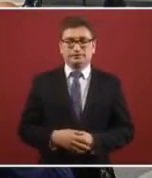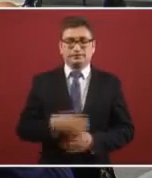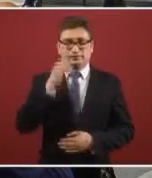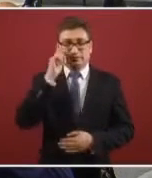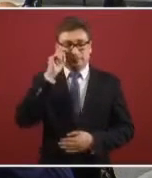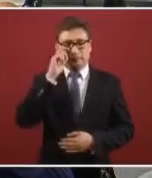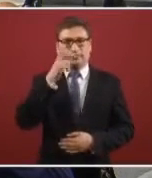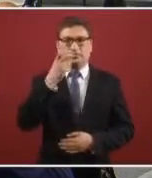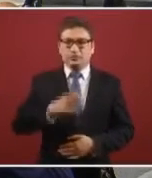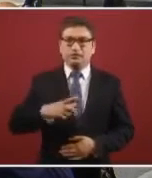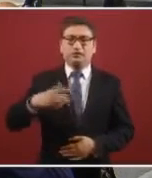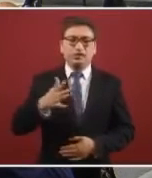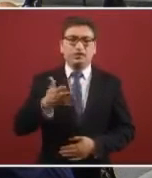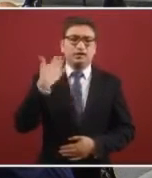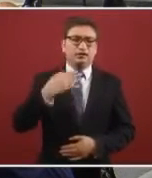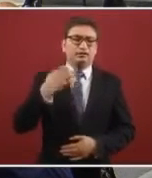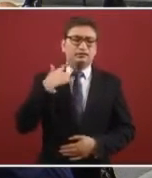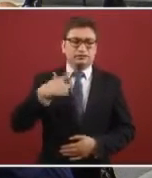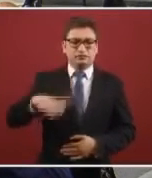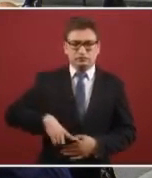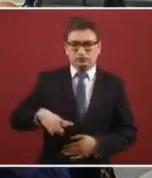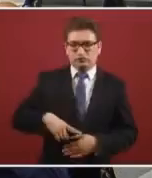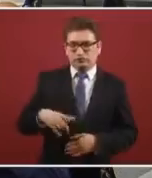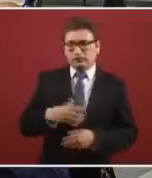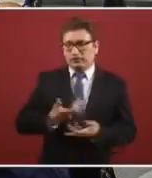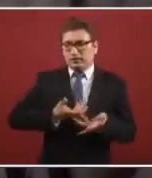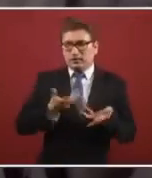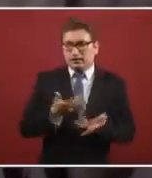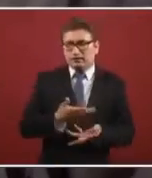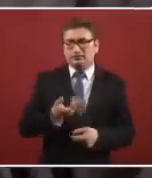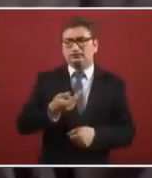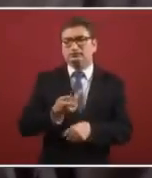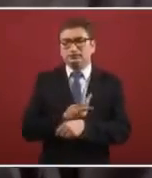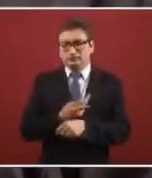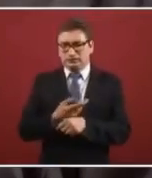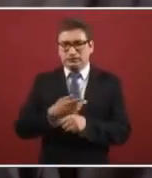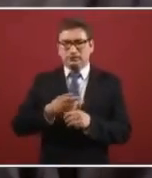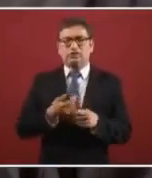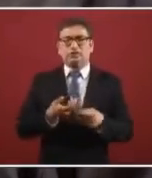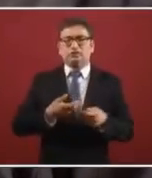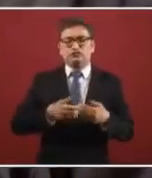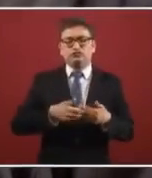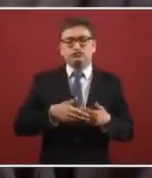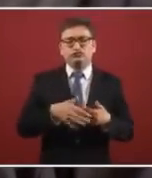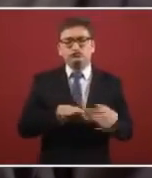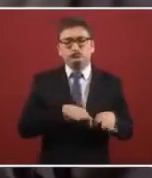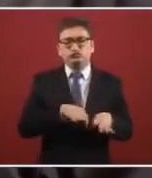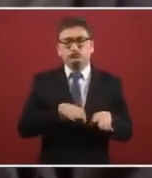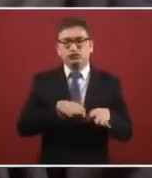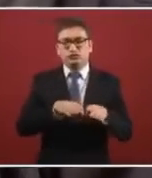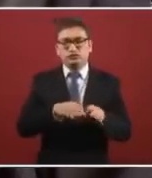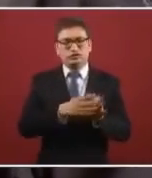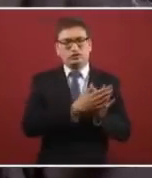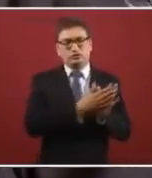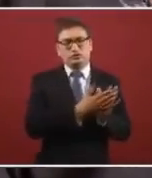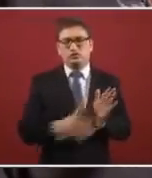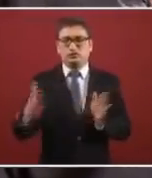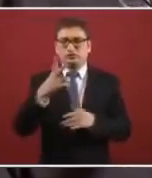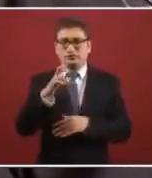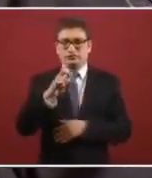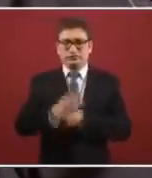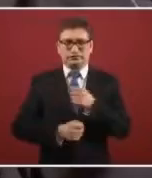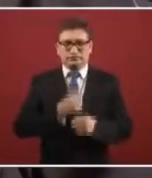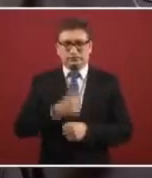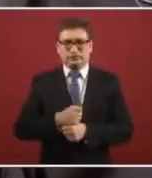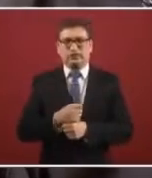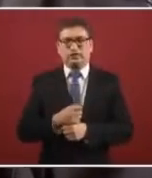So the agenda they applied in Mexico for 30